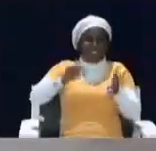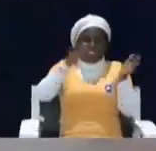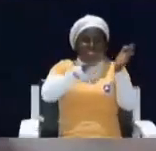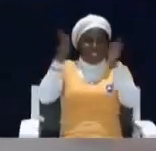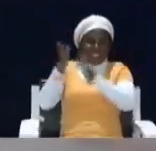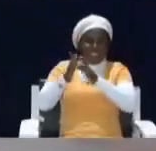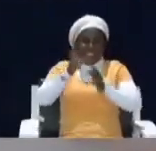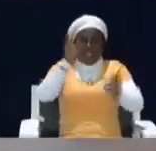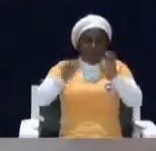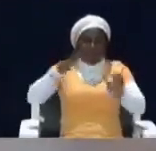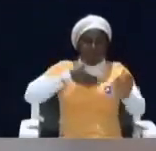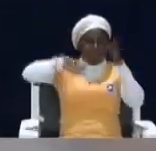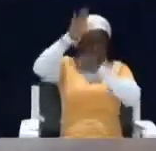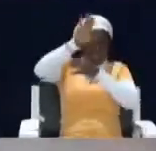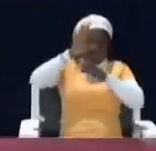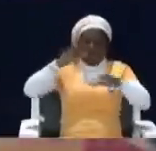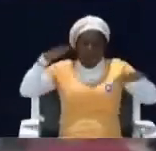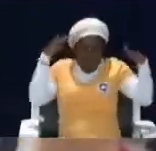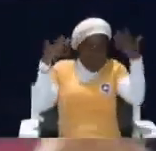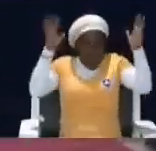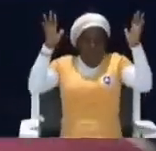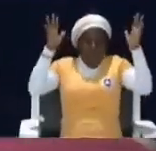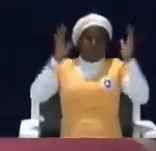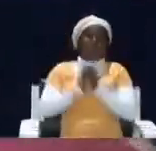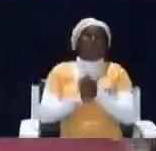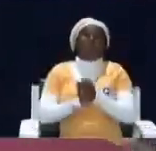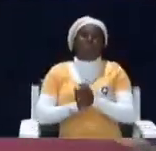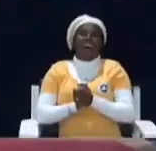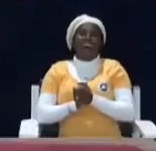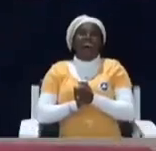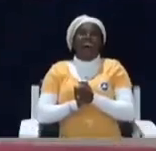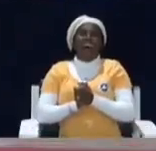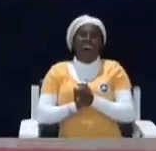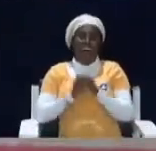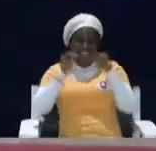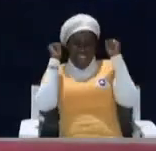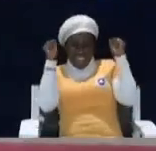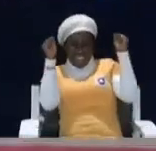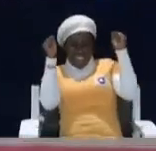Jesus. Oh my God. Wow.